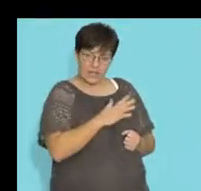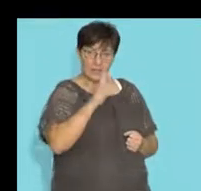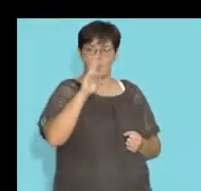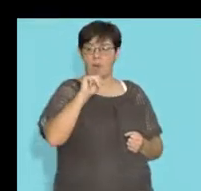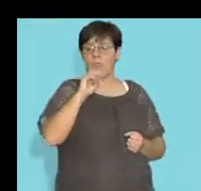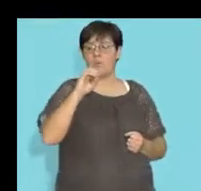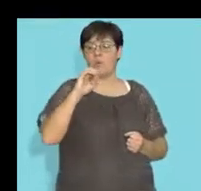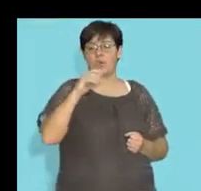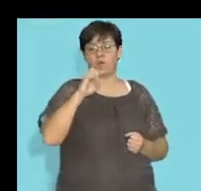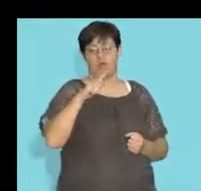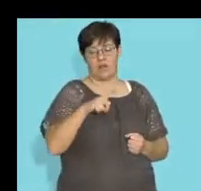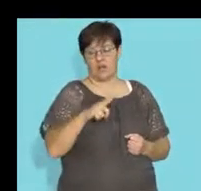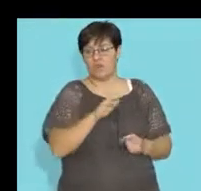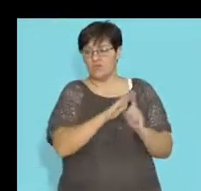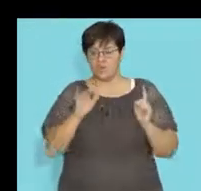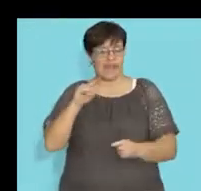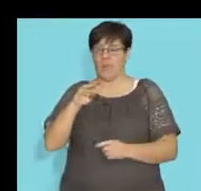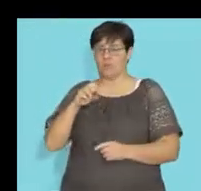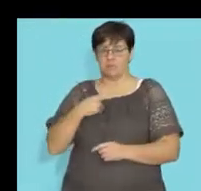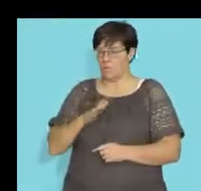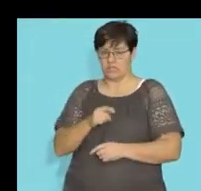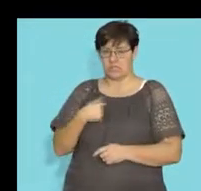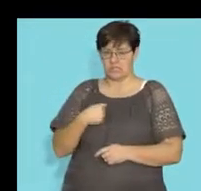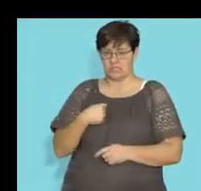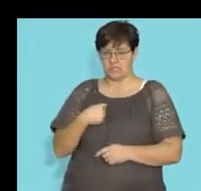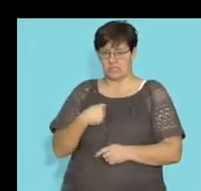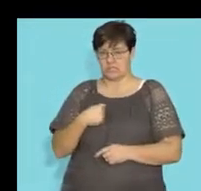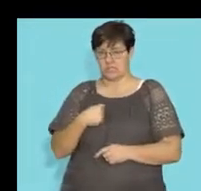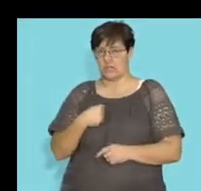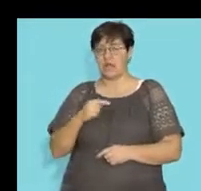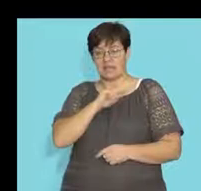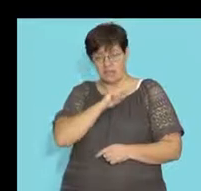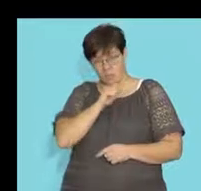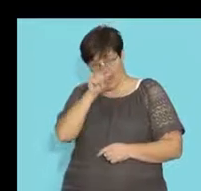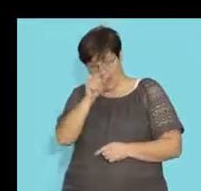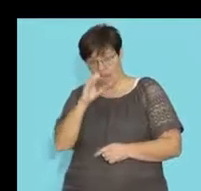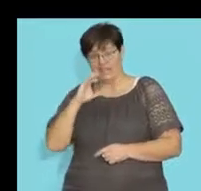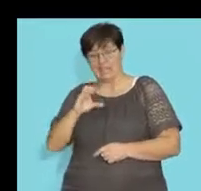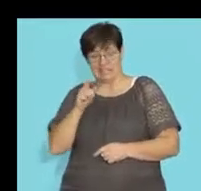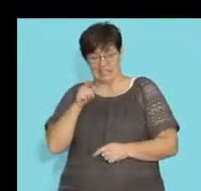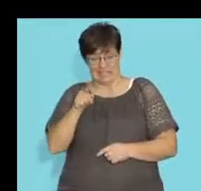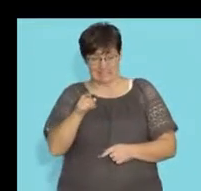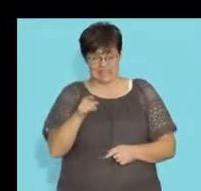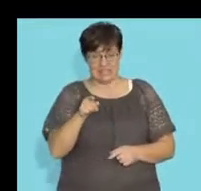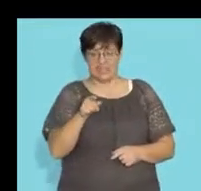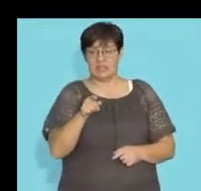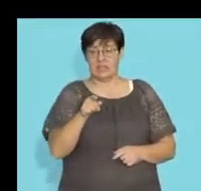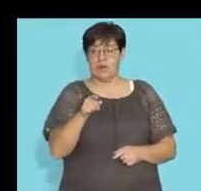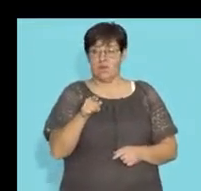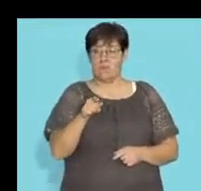water mostly wants to be in molecule form and not in ion form. That is why